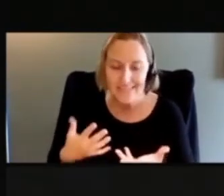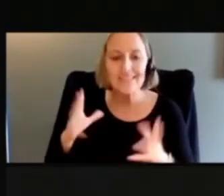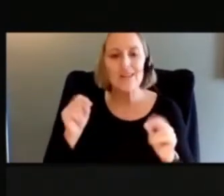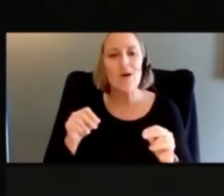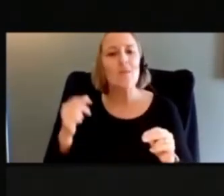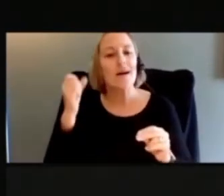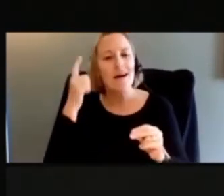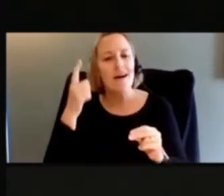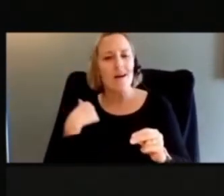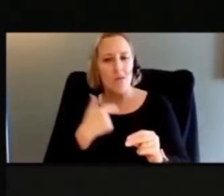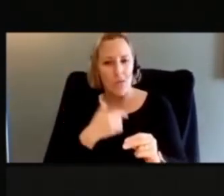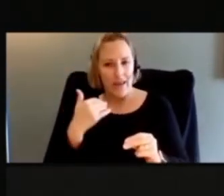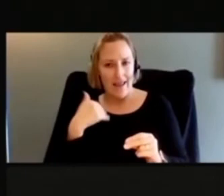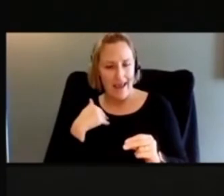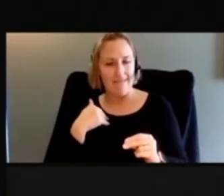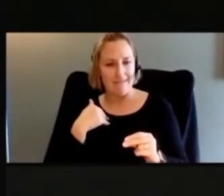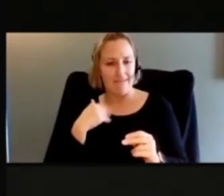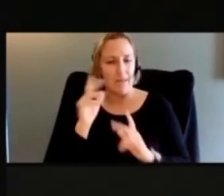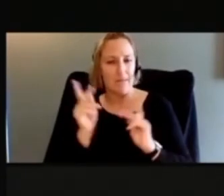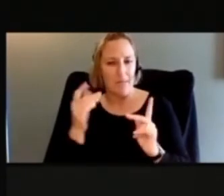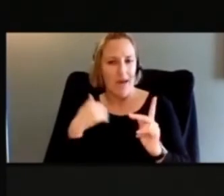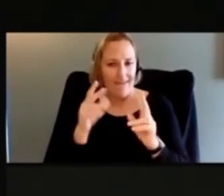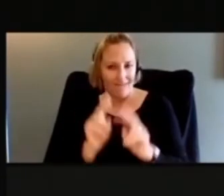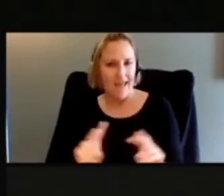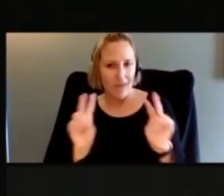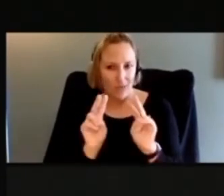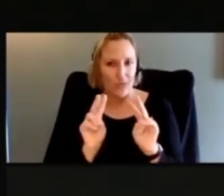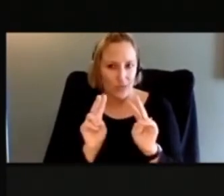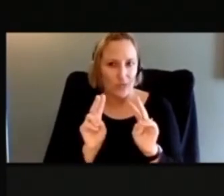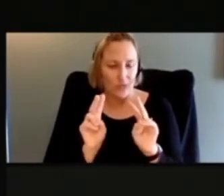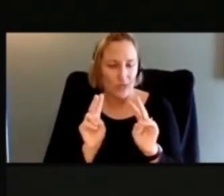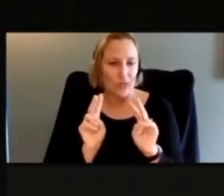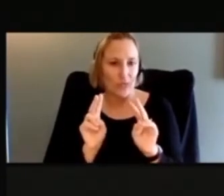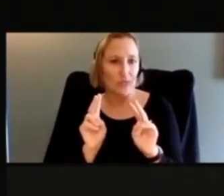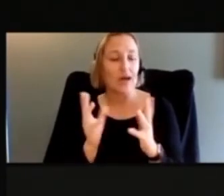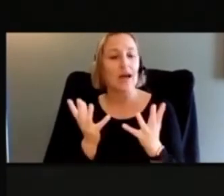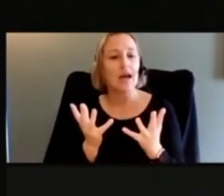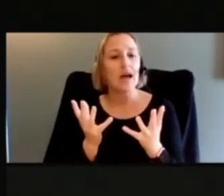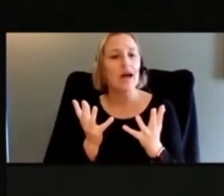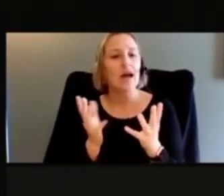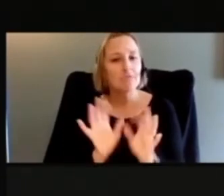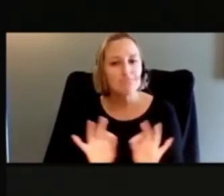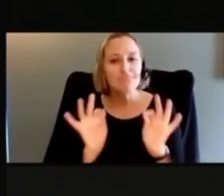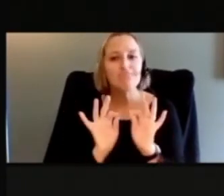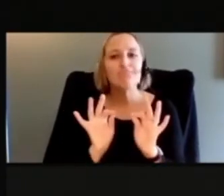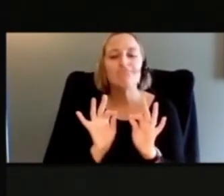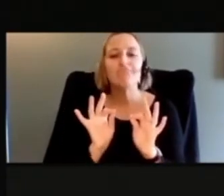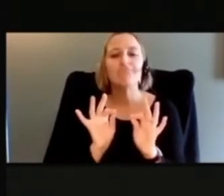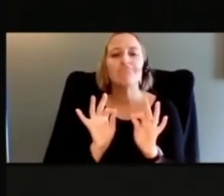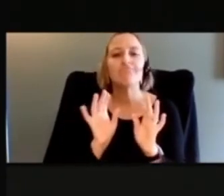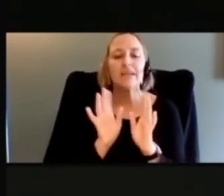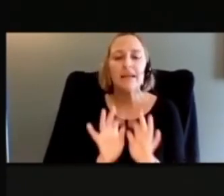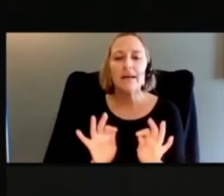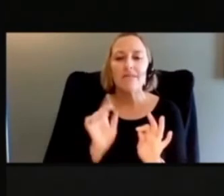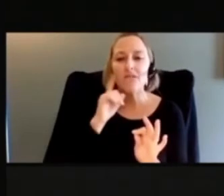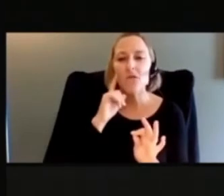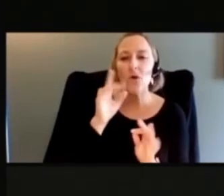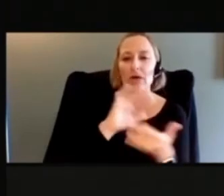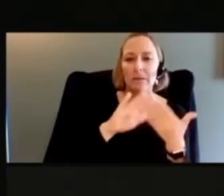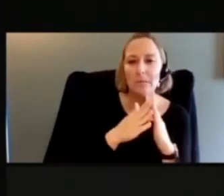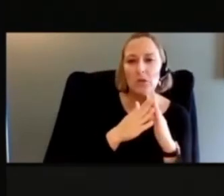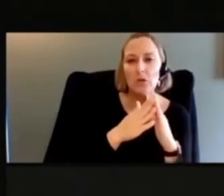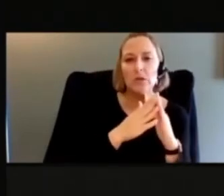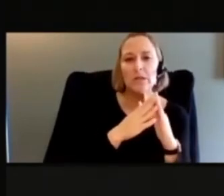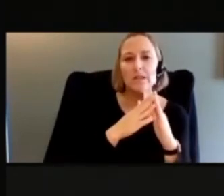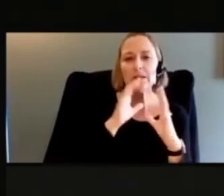in people, right? That the communities have that rapport with each other and can